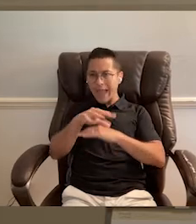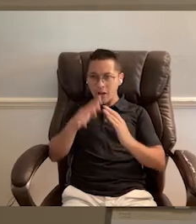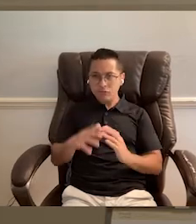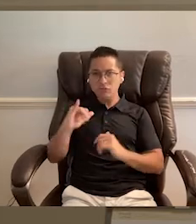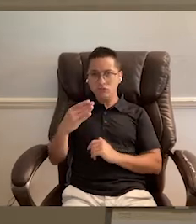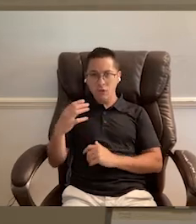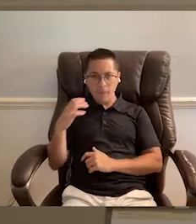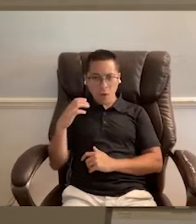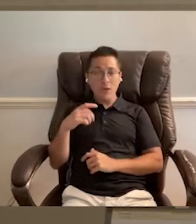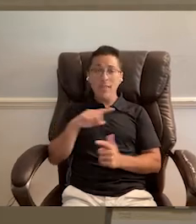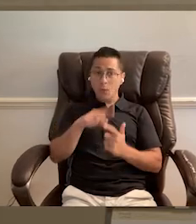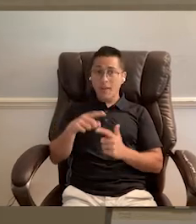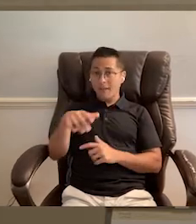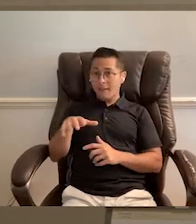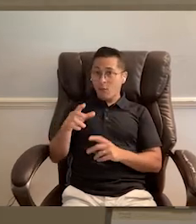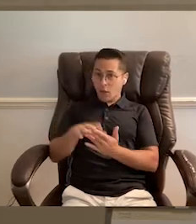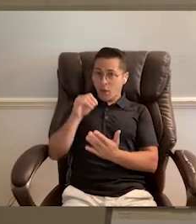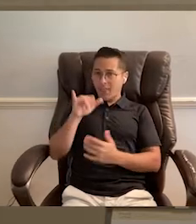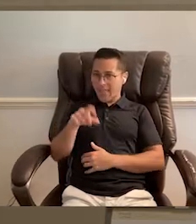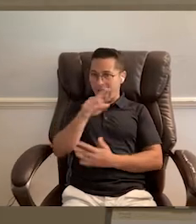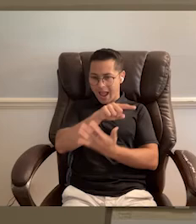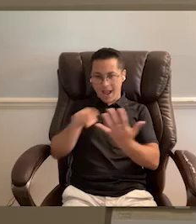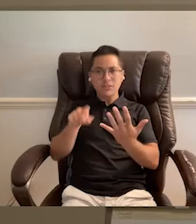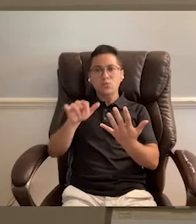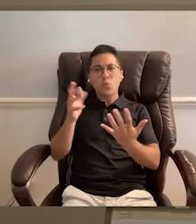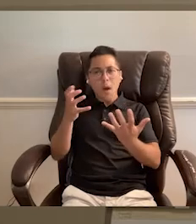such as counting and giving change.